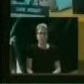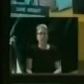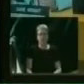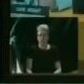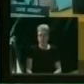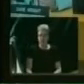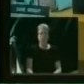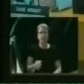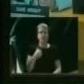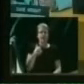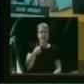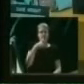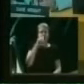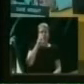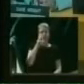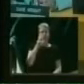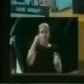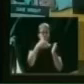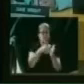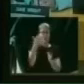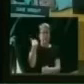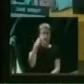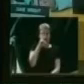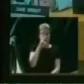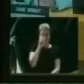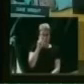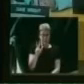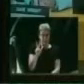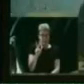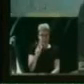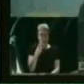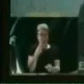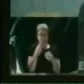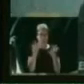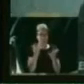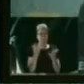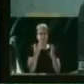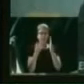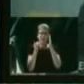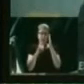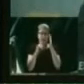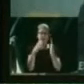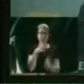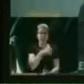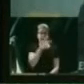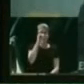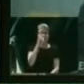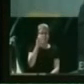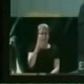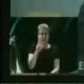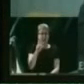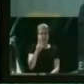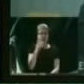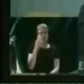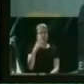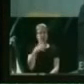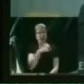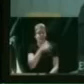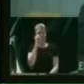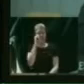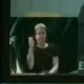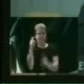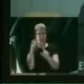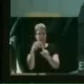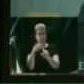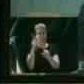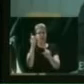Again, we had a lawsuit back in 2003, which it said that the county mayor or the county executive